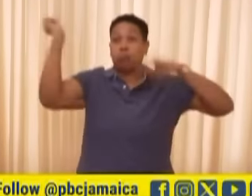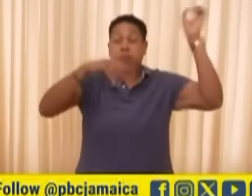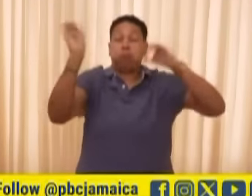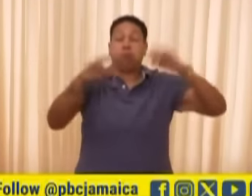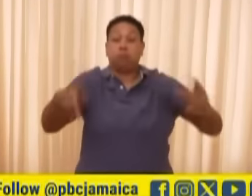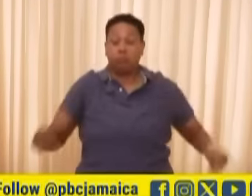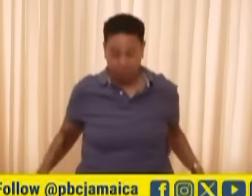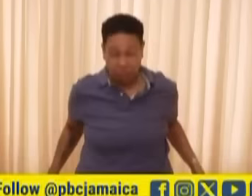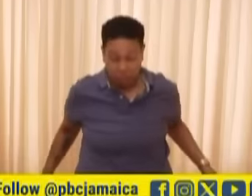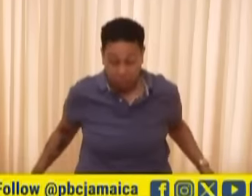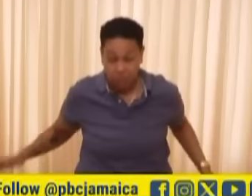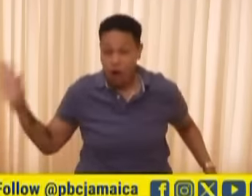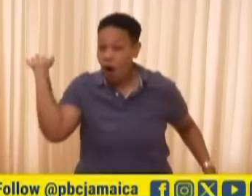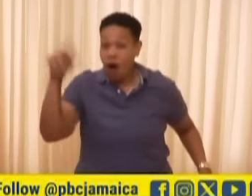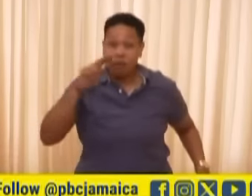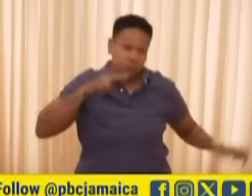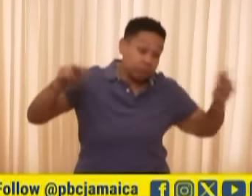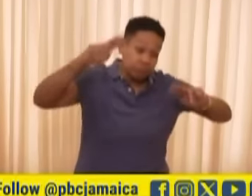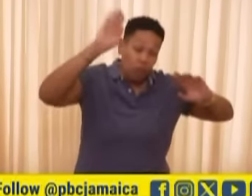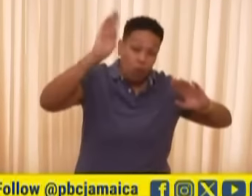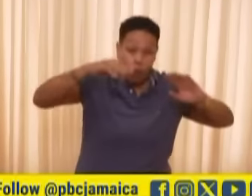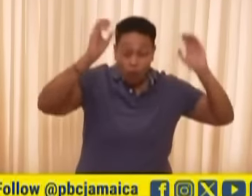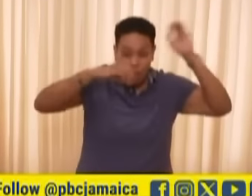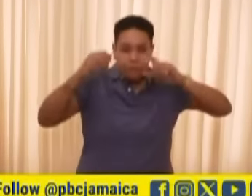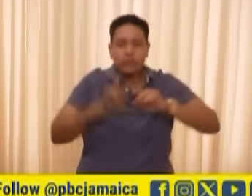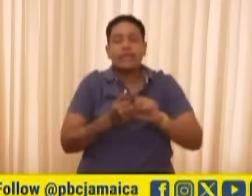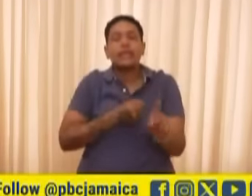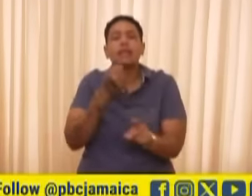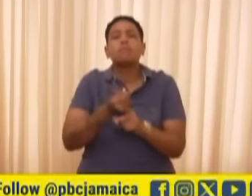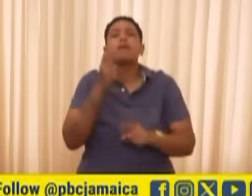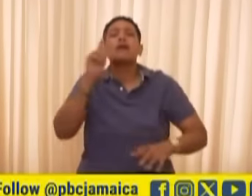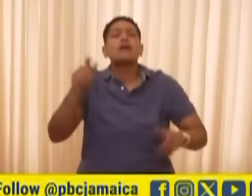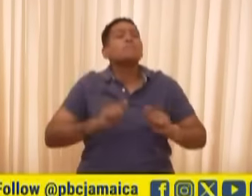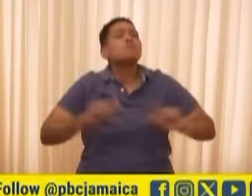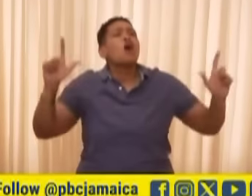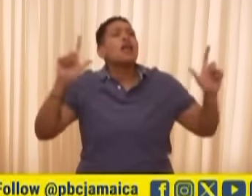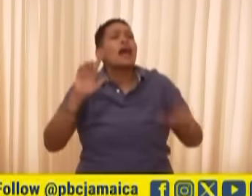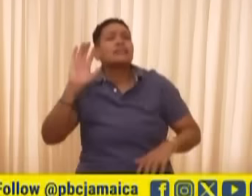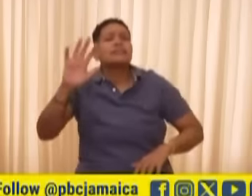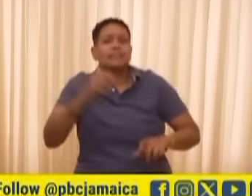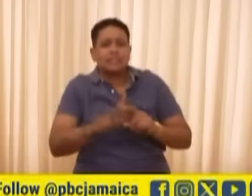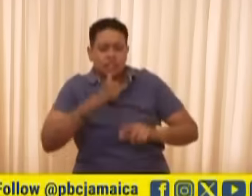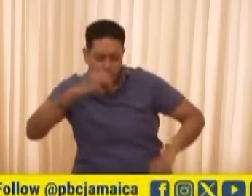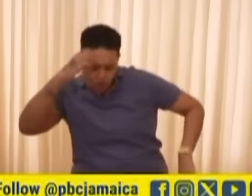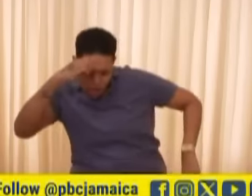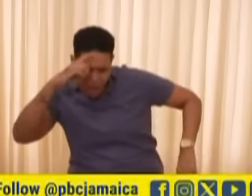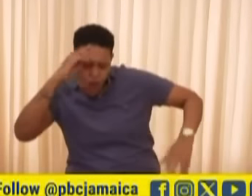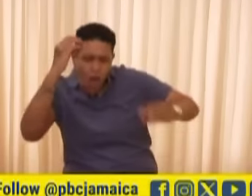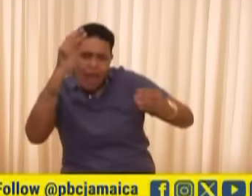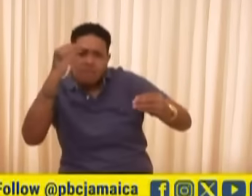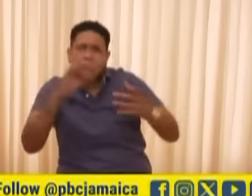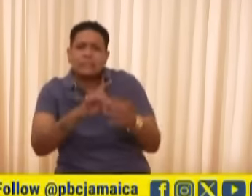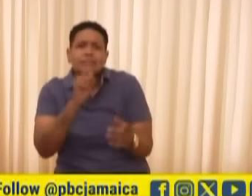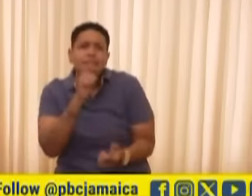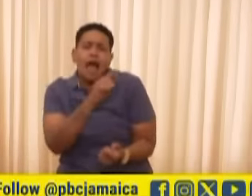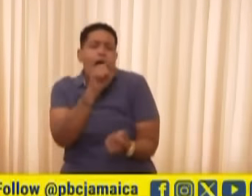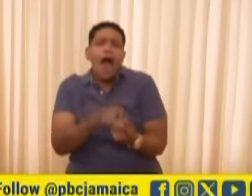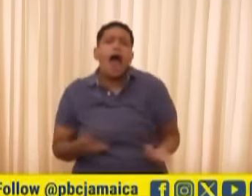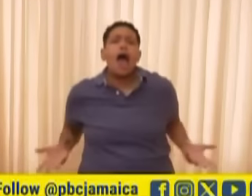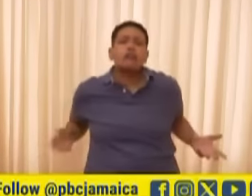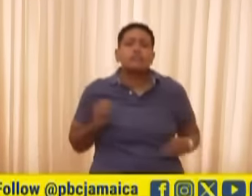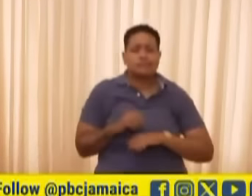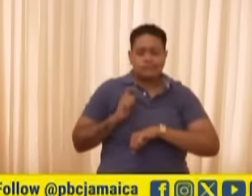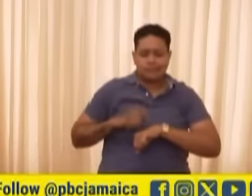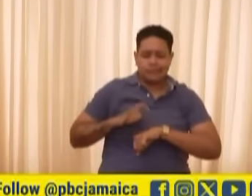can be broadcast, the impact of the broadcast of an opinion or information that is not accurate in